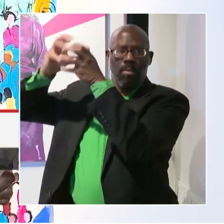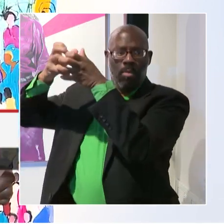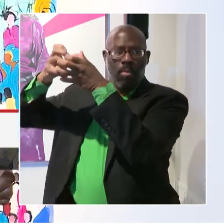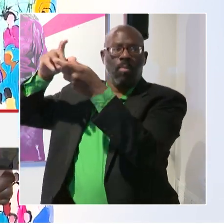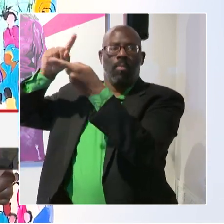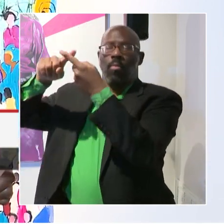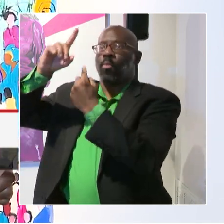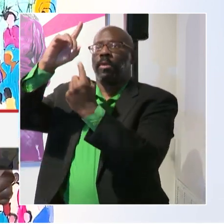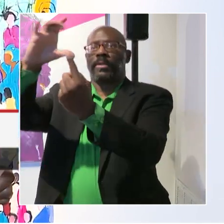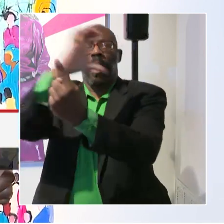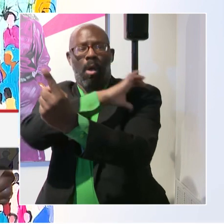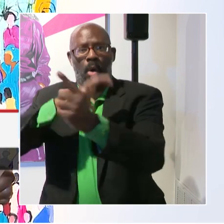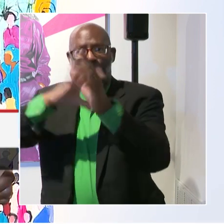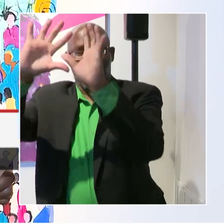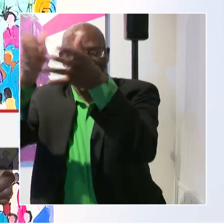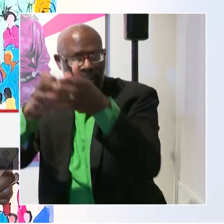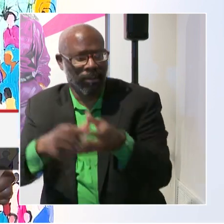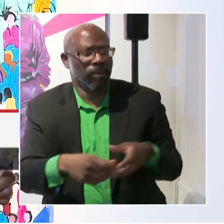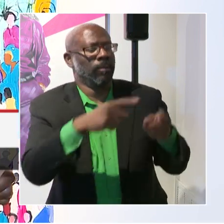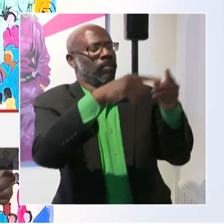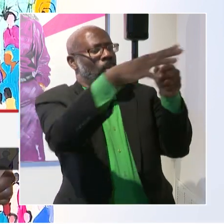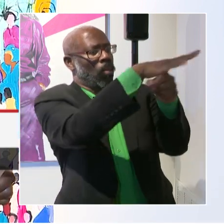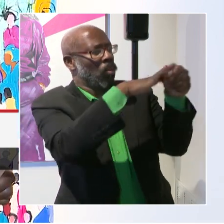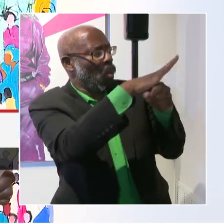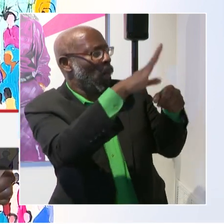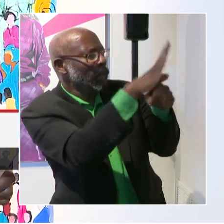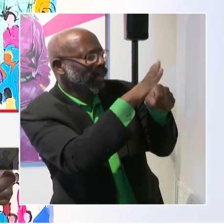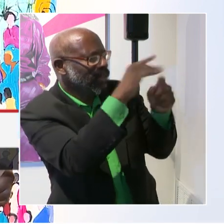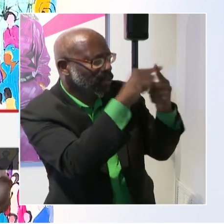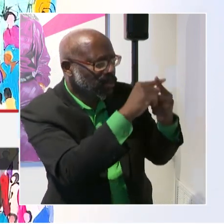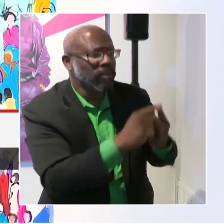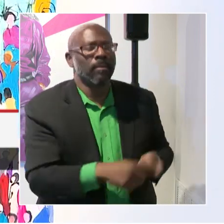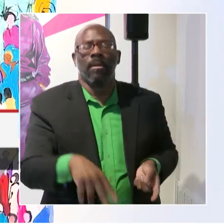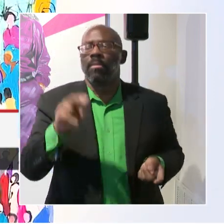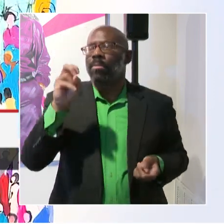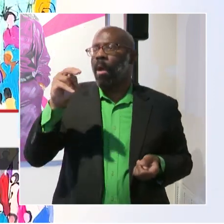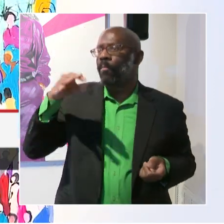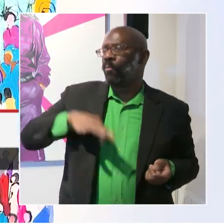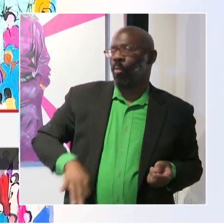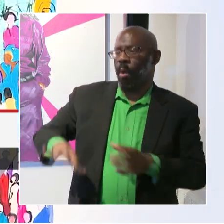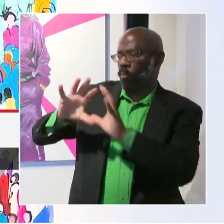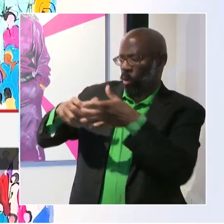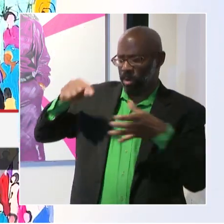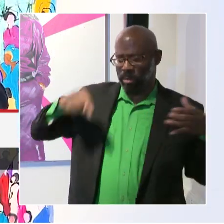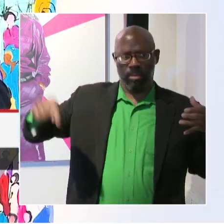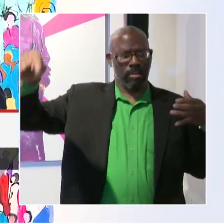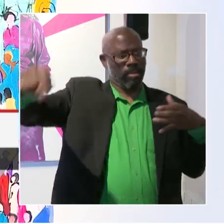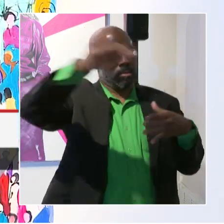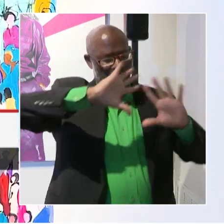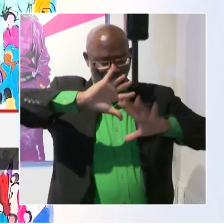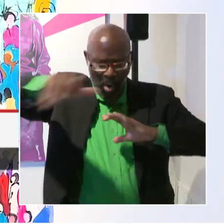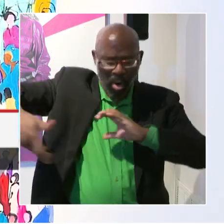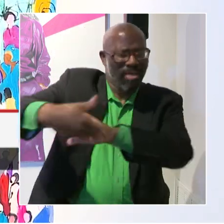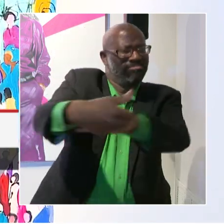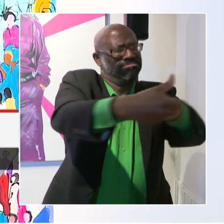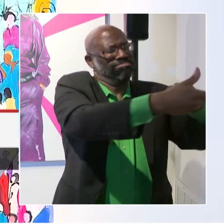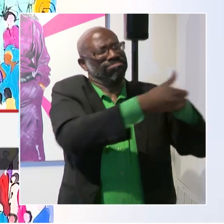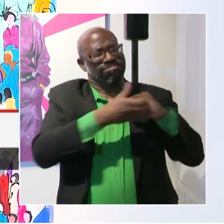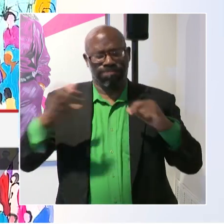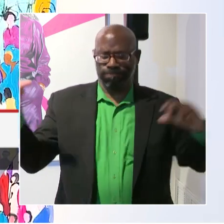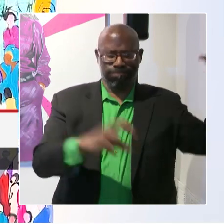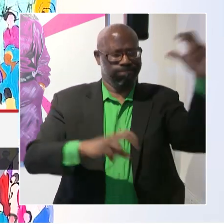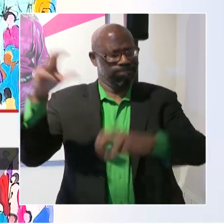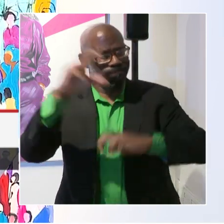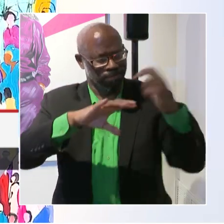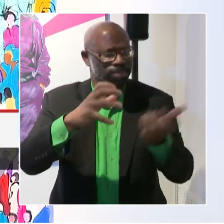community, to empower local businesses and strengthen our communities. As we celebrate this important milestone, I want to